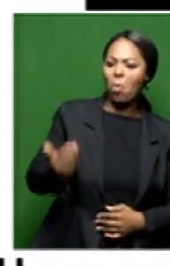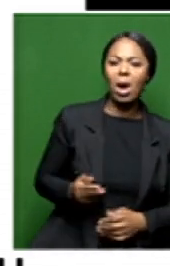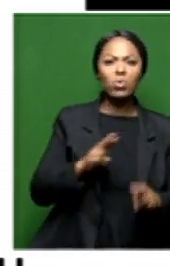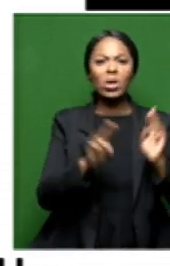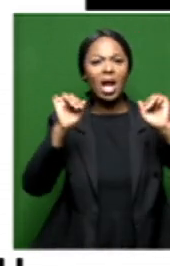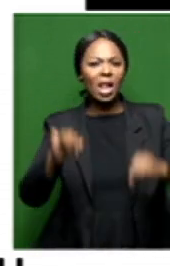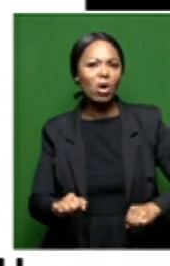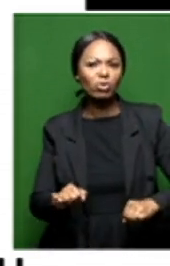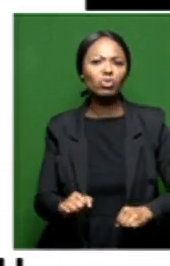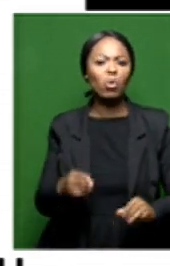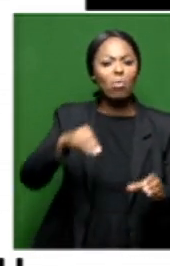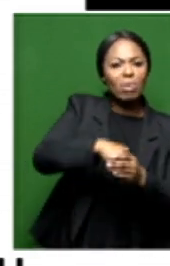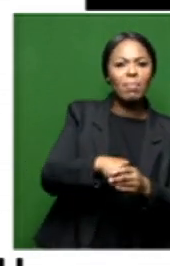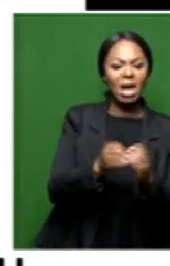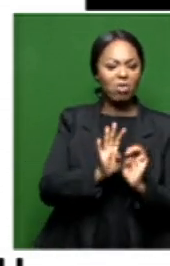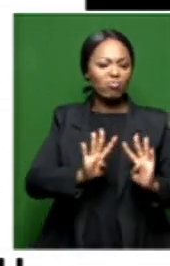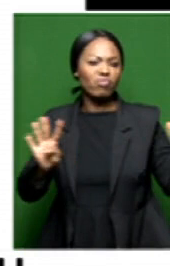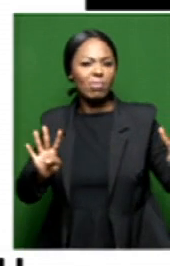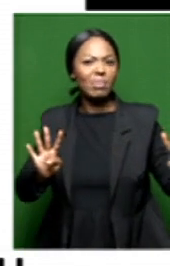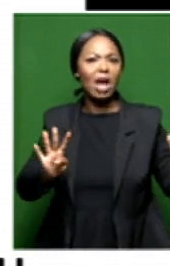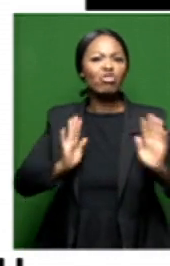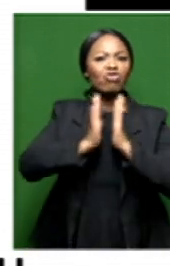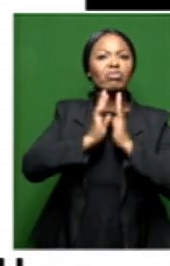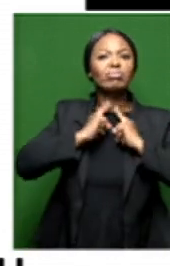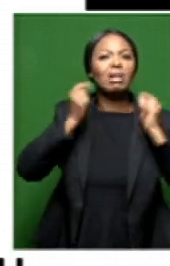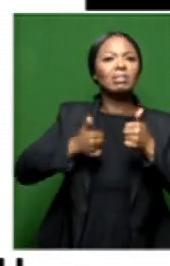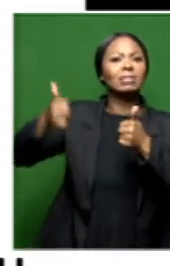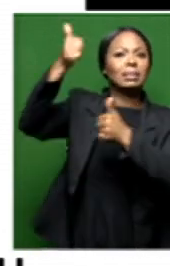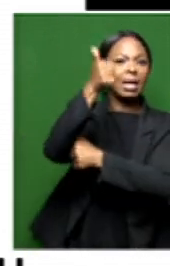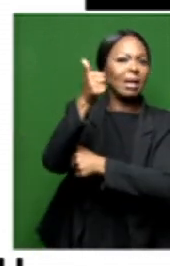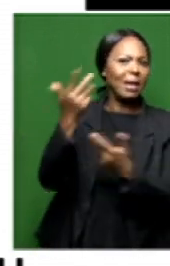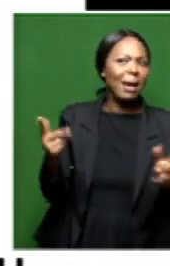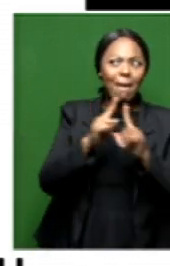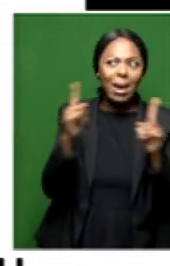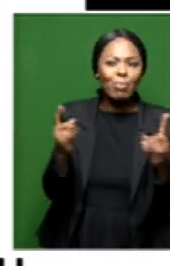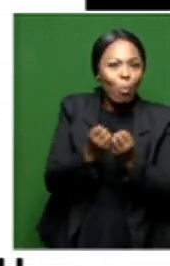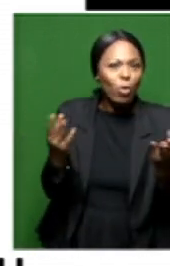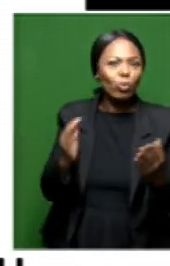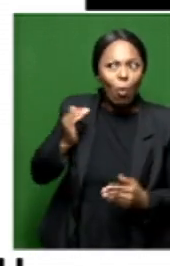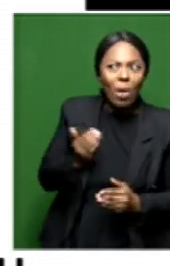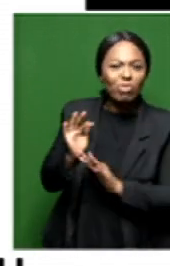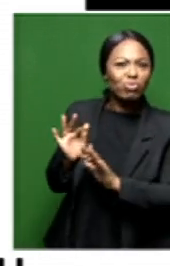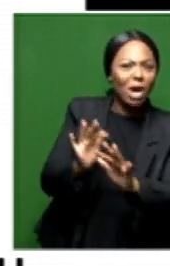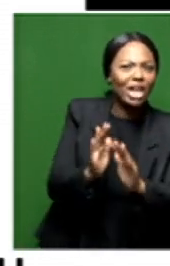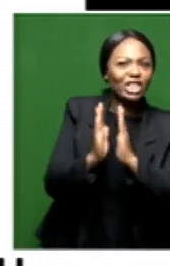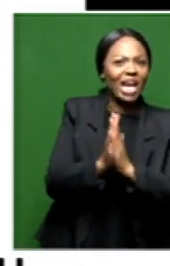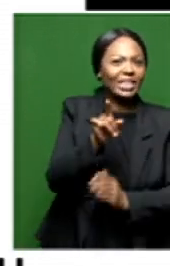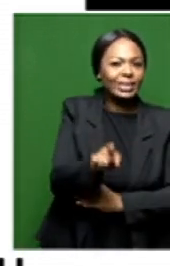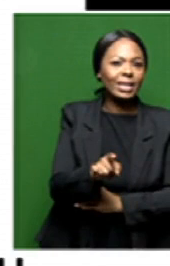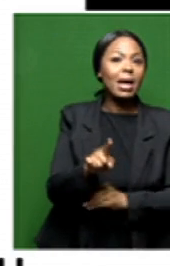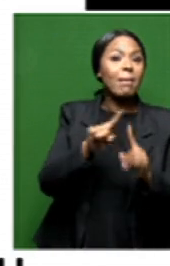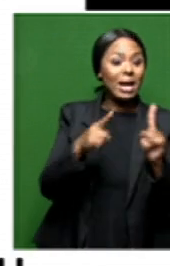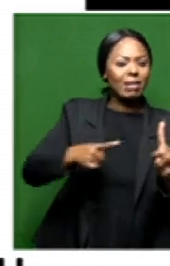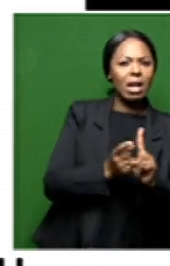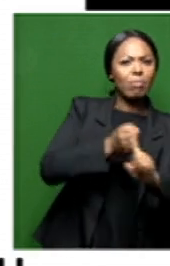be ministers, and yet women were the majority in terms of churches. Yes. But he was the advocate to make sure that the rights of our mothers